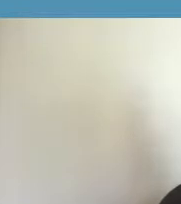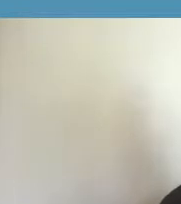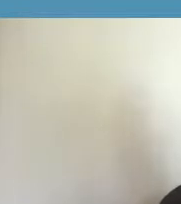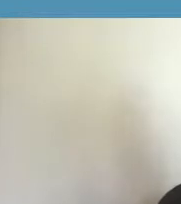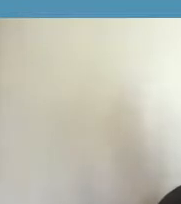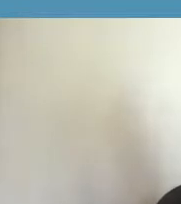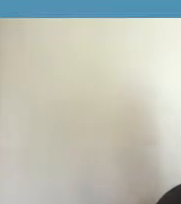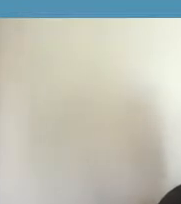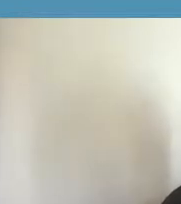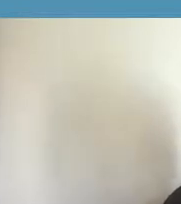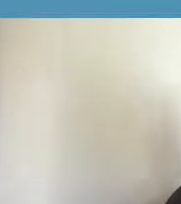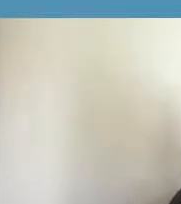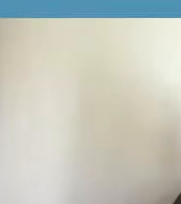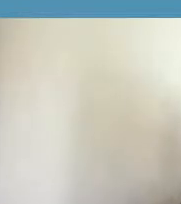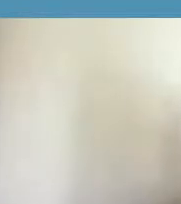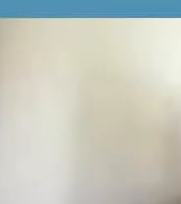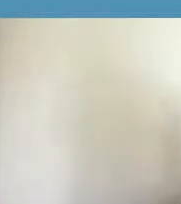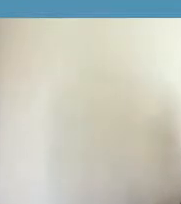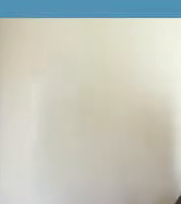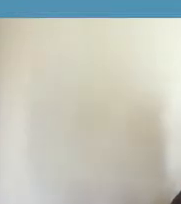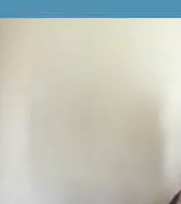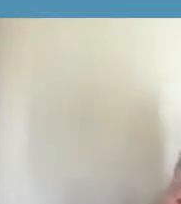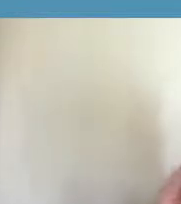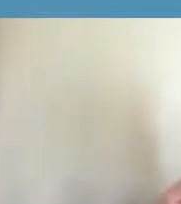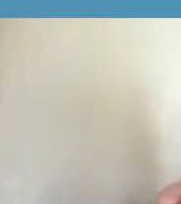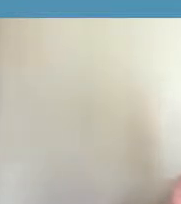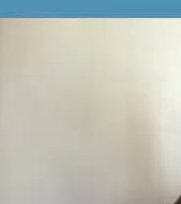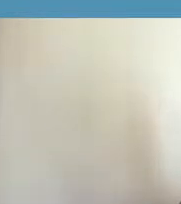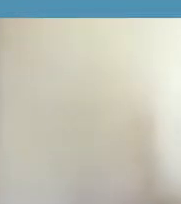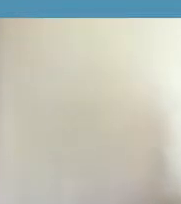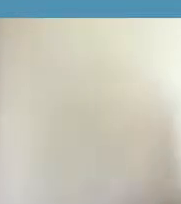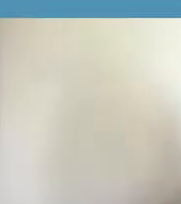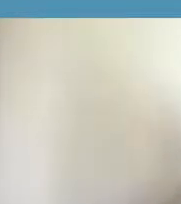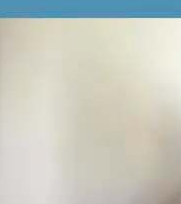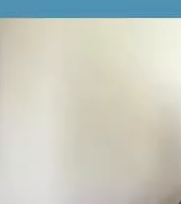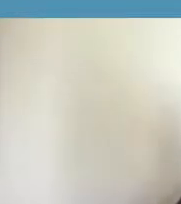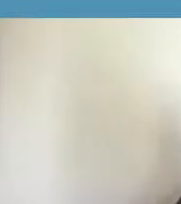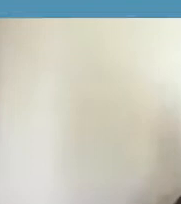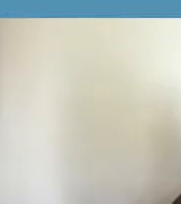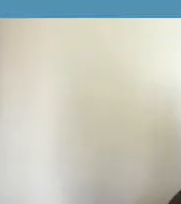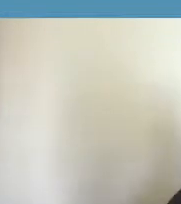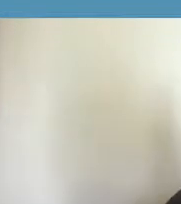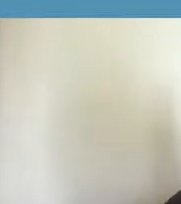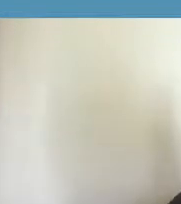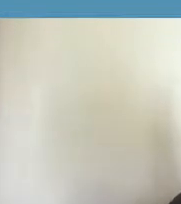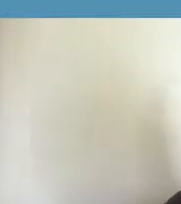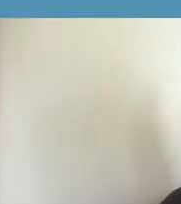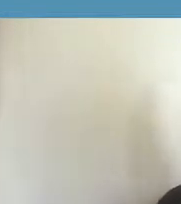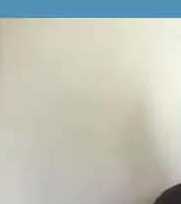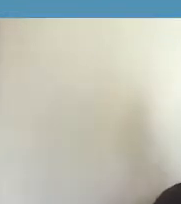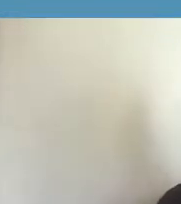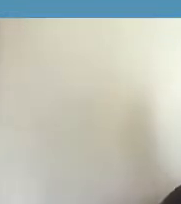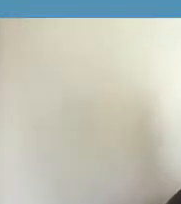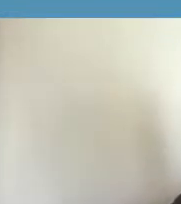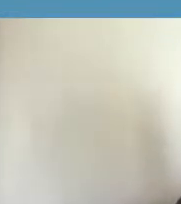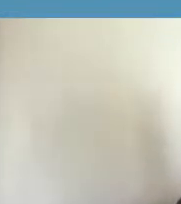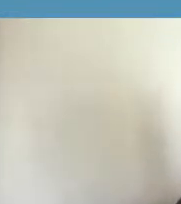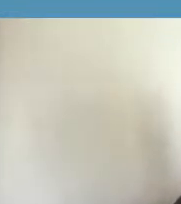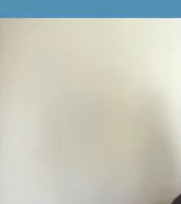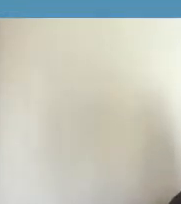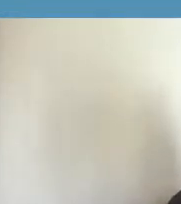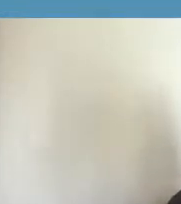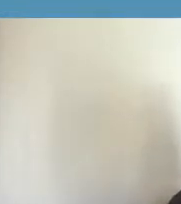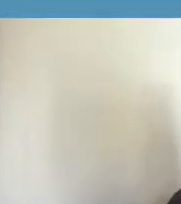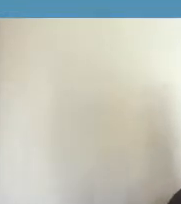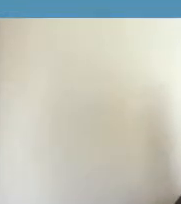and Tufts University, and served on the boards of the Museum Computer Network and the Mid-Atlantic Association of Museums.